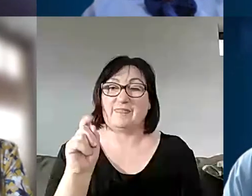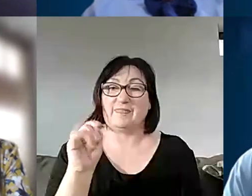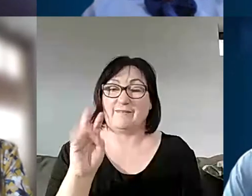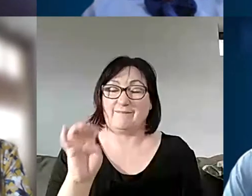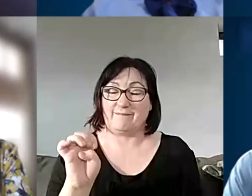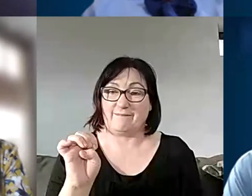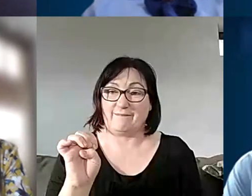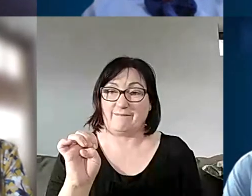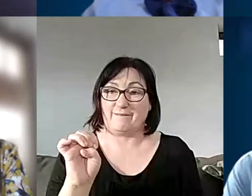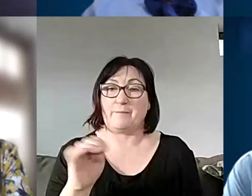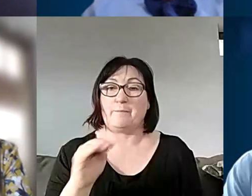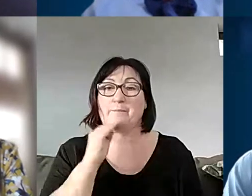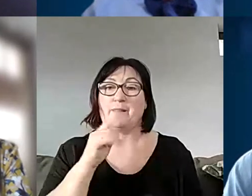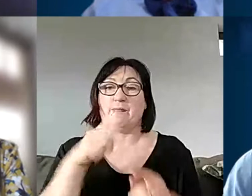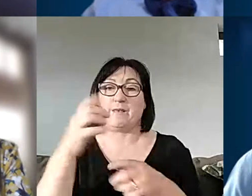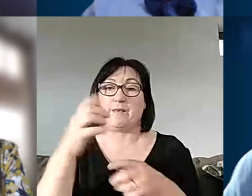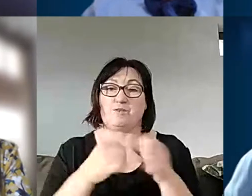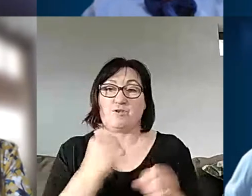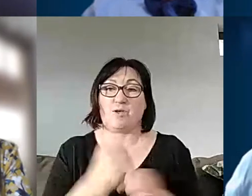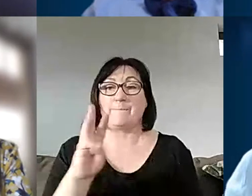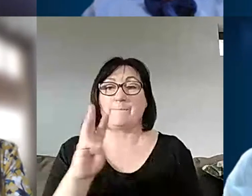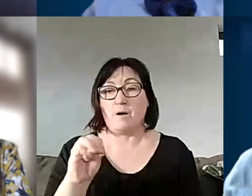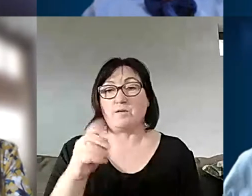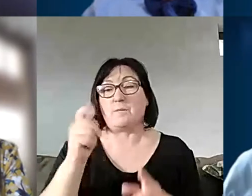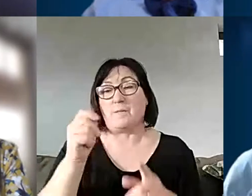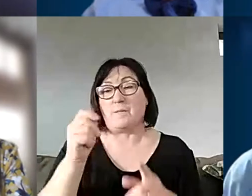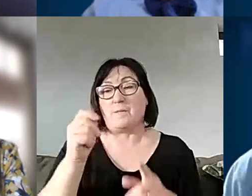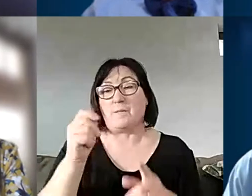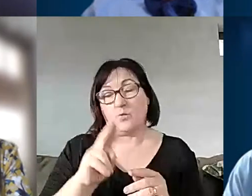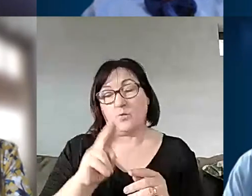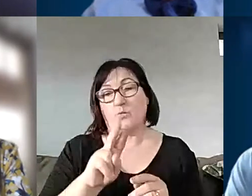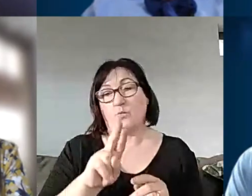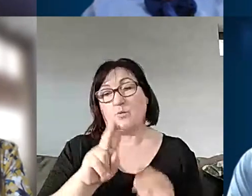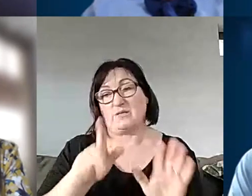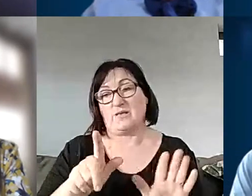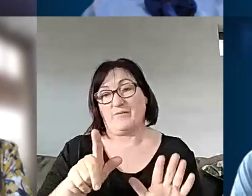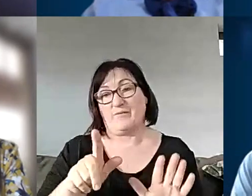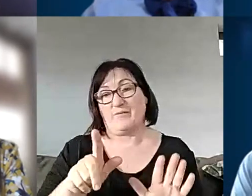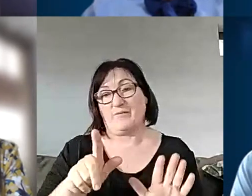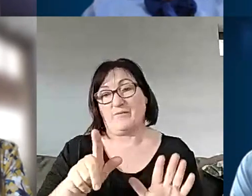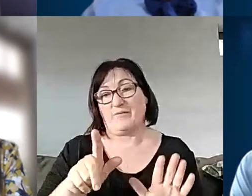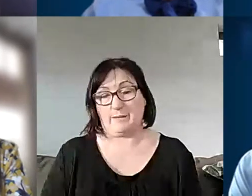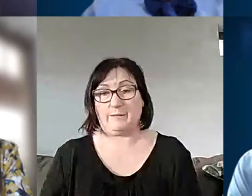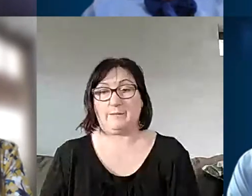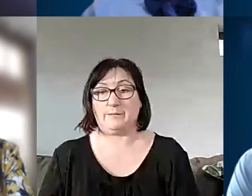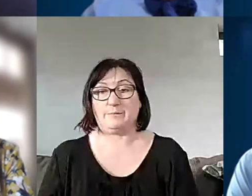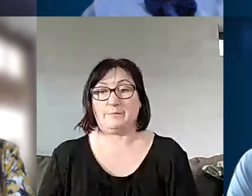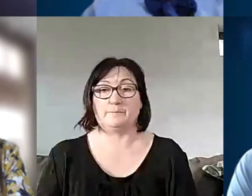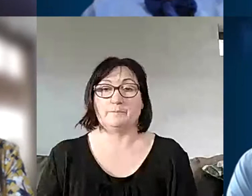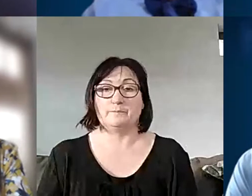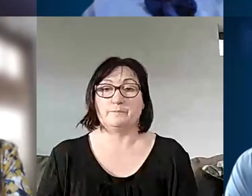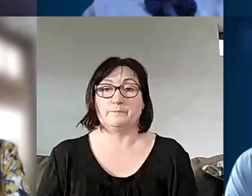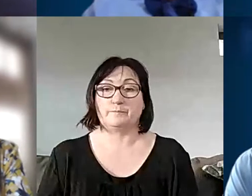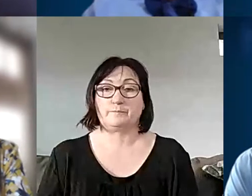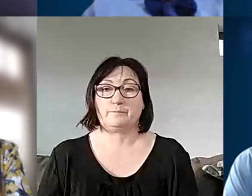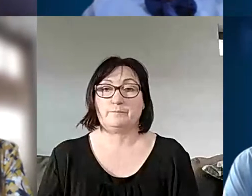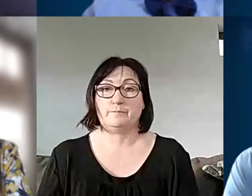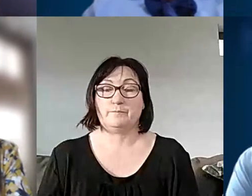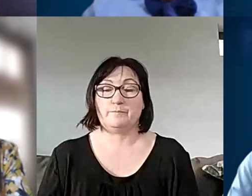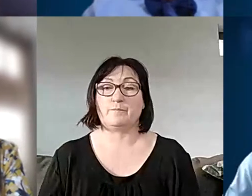March, 2023, it should be going to 27%. Thank you, Program Director. Thank you, Lindsay. So today we heard about